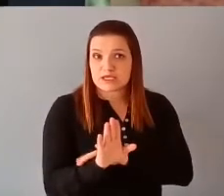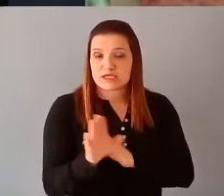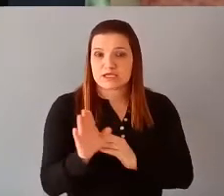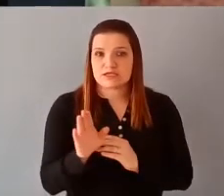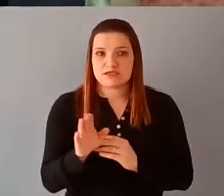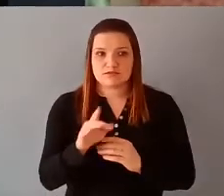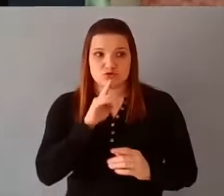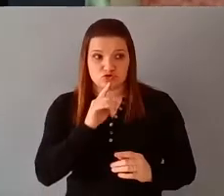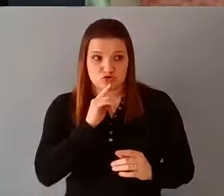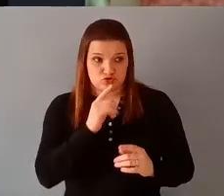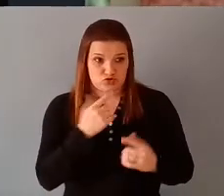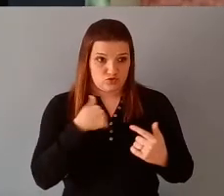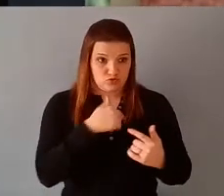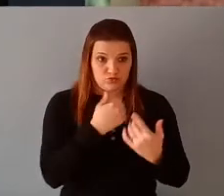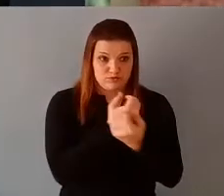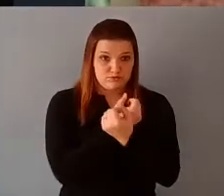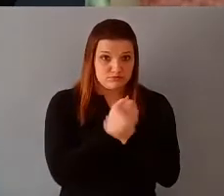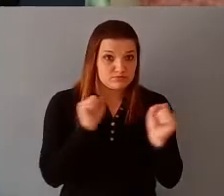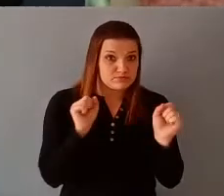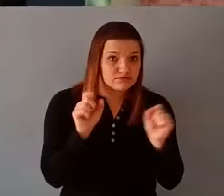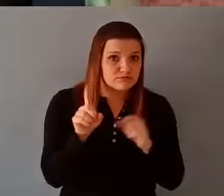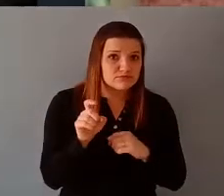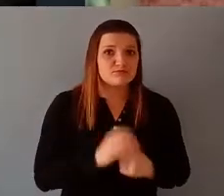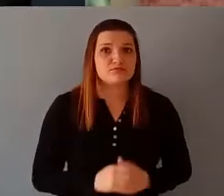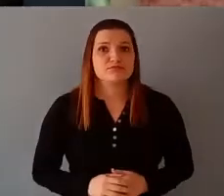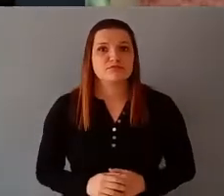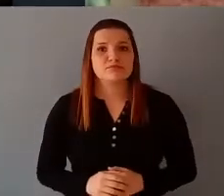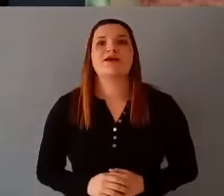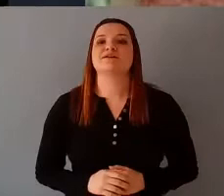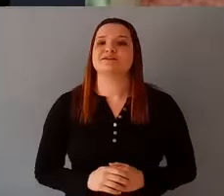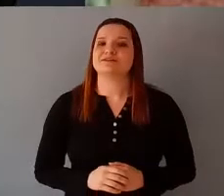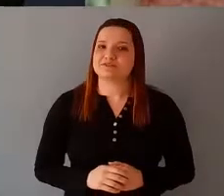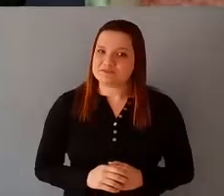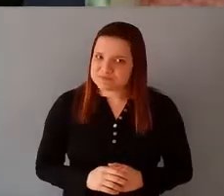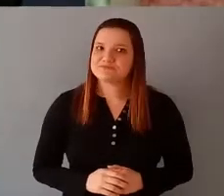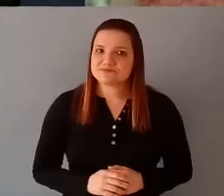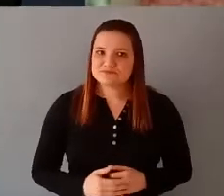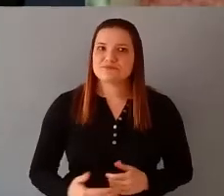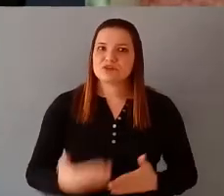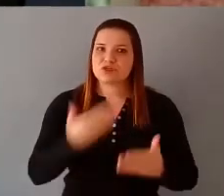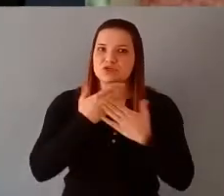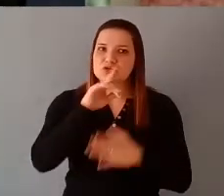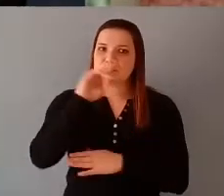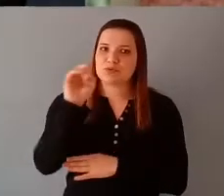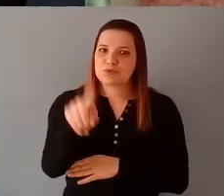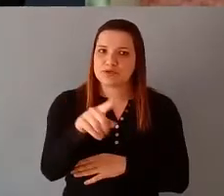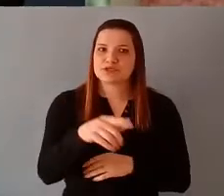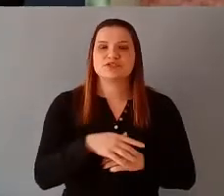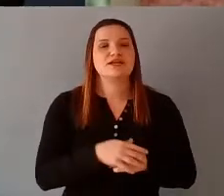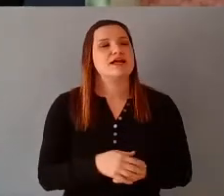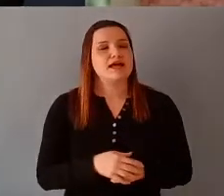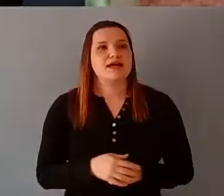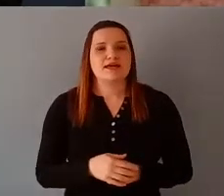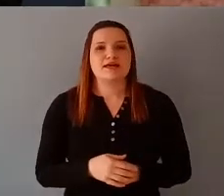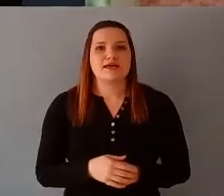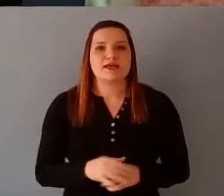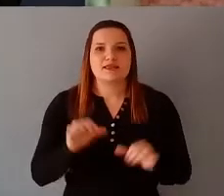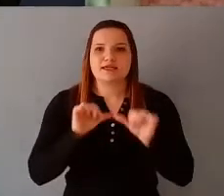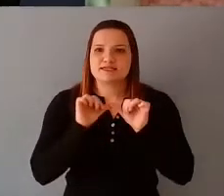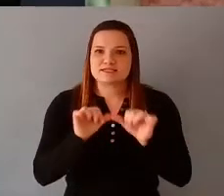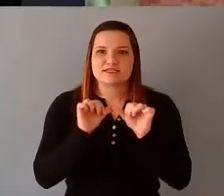help ensure the safety of our staff? Yeah, great question, Deb, and that kind of falls into that, again,